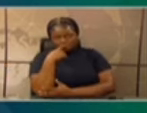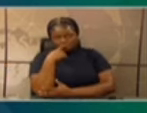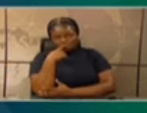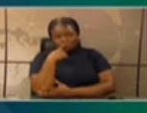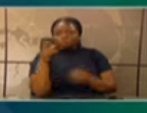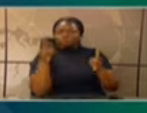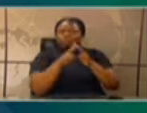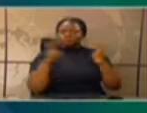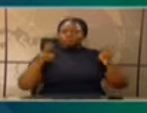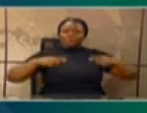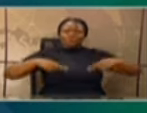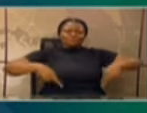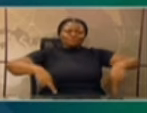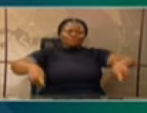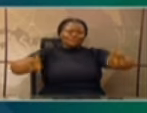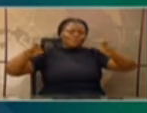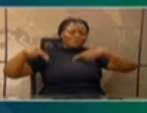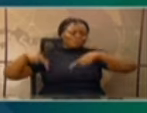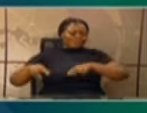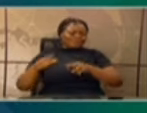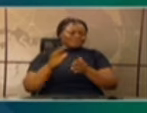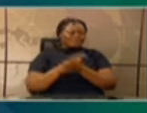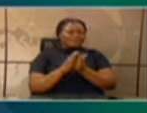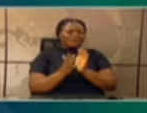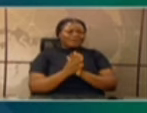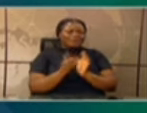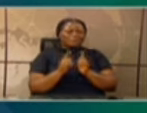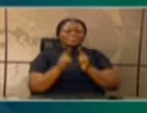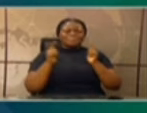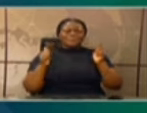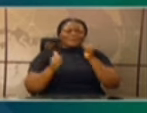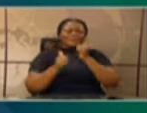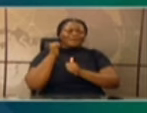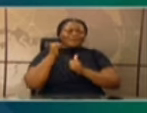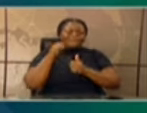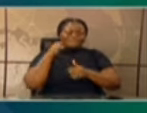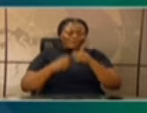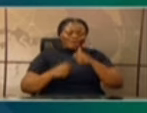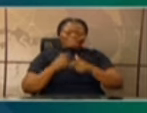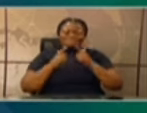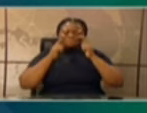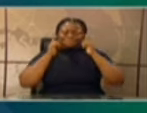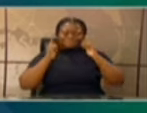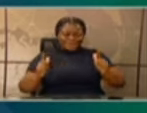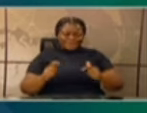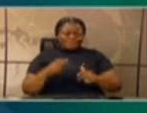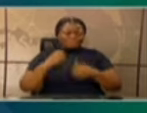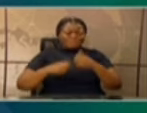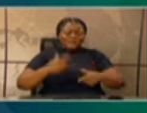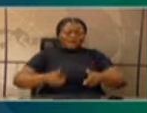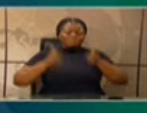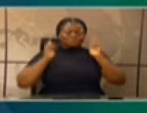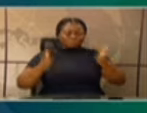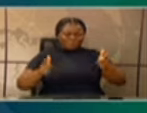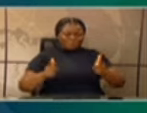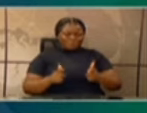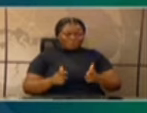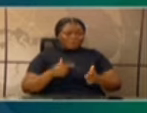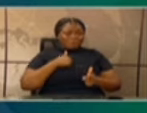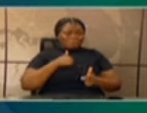It's in roads, abaya, the biggest problem. Of this country, and Macan over and over